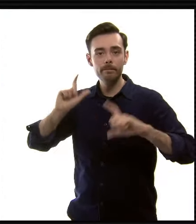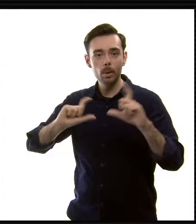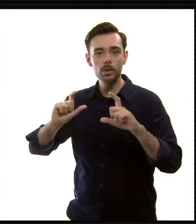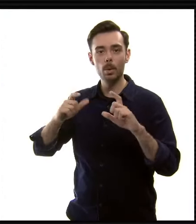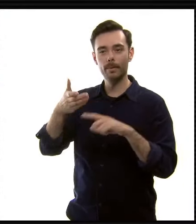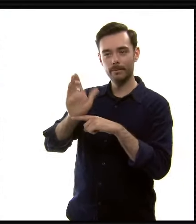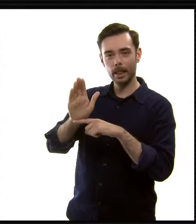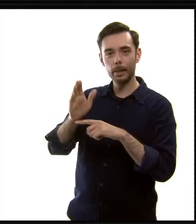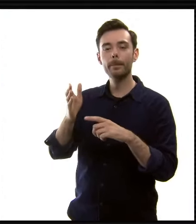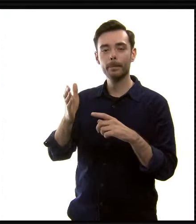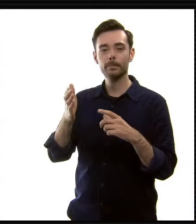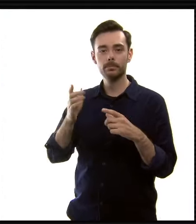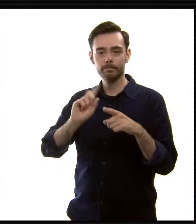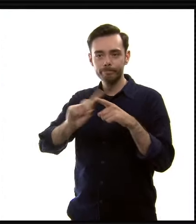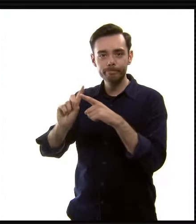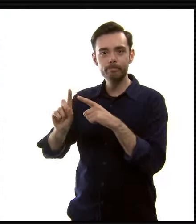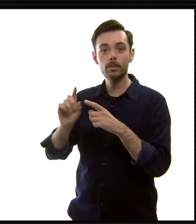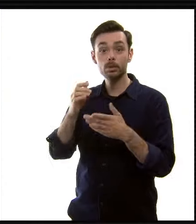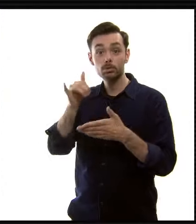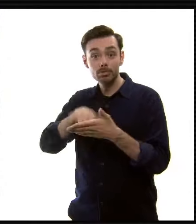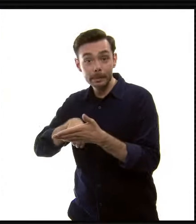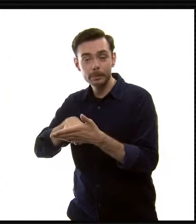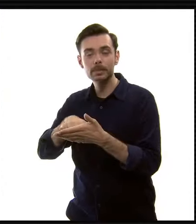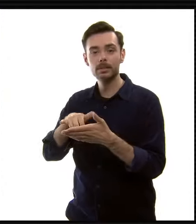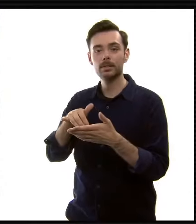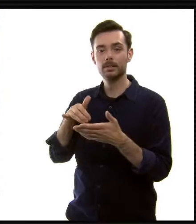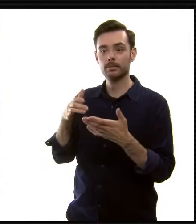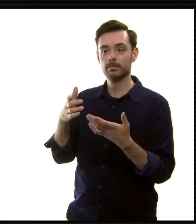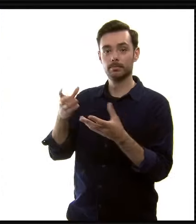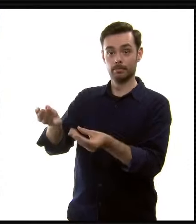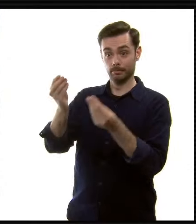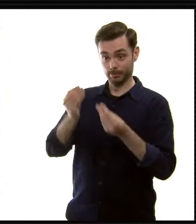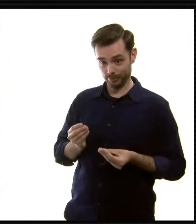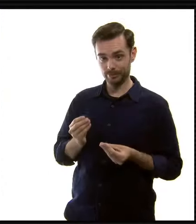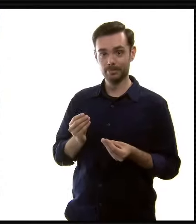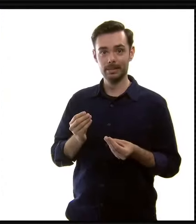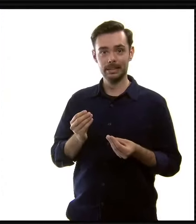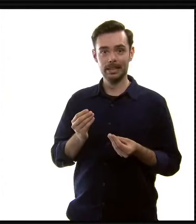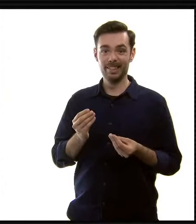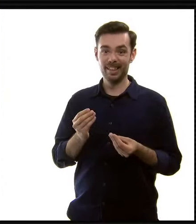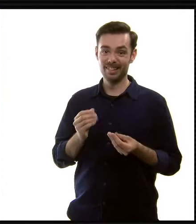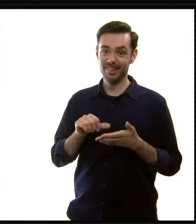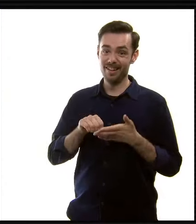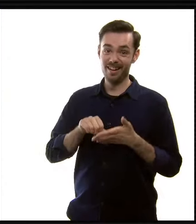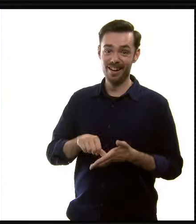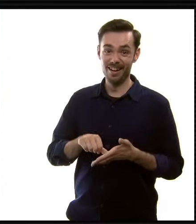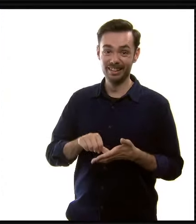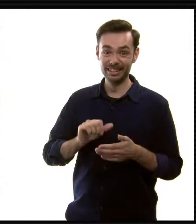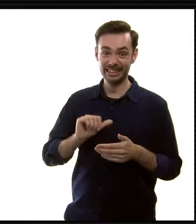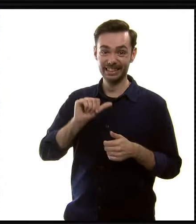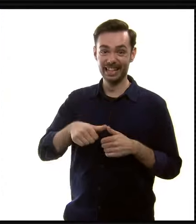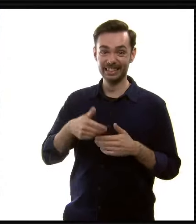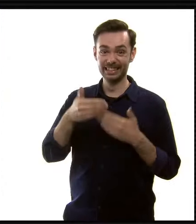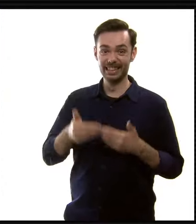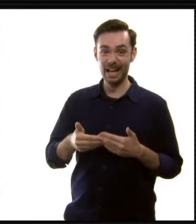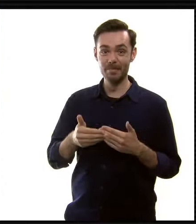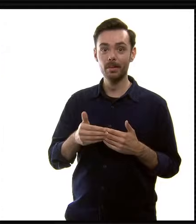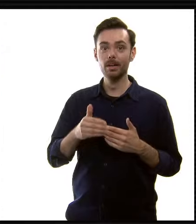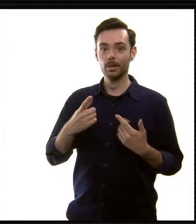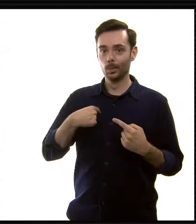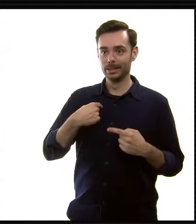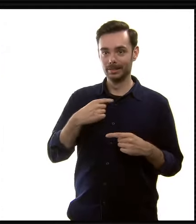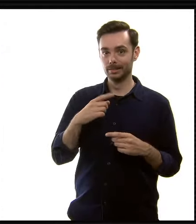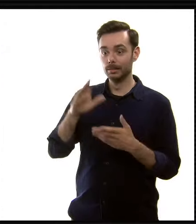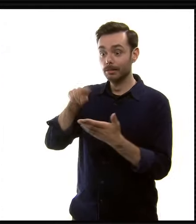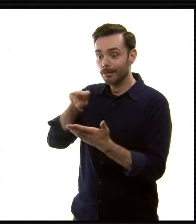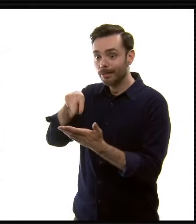can base their figures and also the stickers on. And yeah, I guess the hardest part of the whole thing is knowing which is a spoiler and not to ruin the